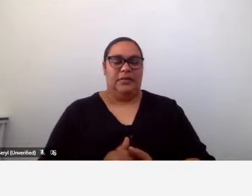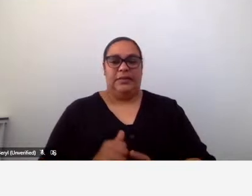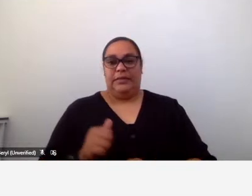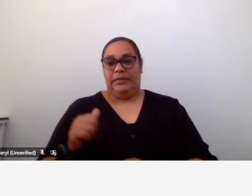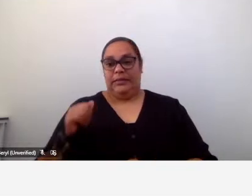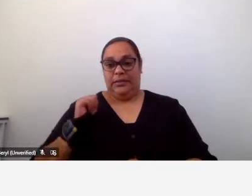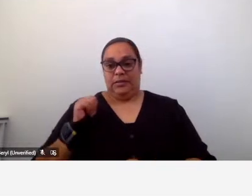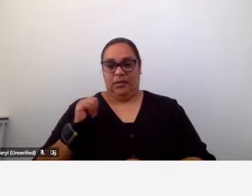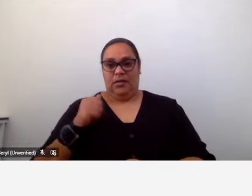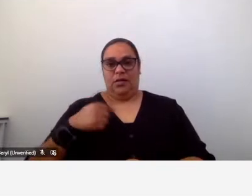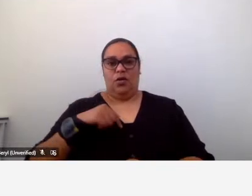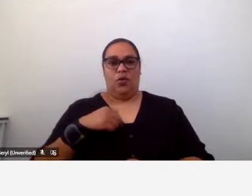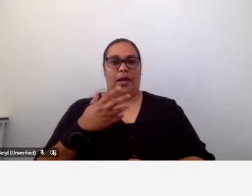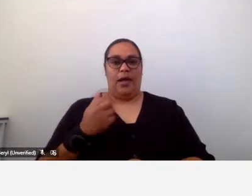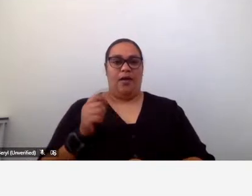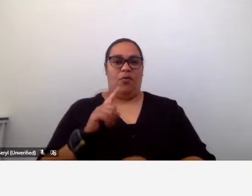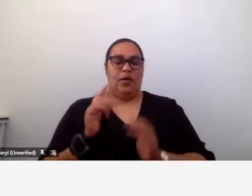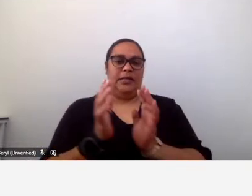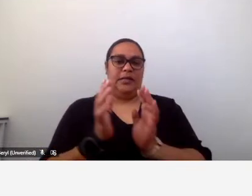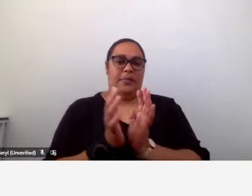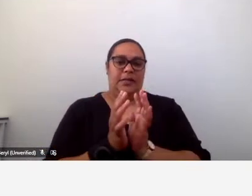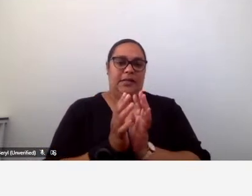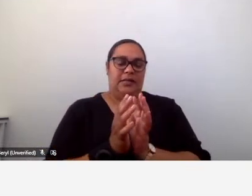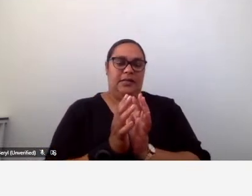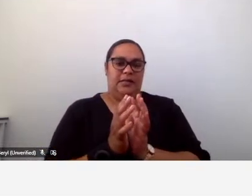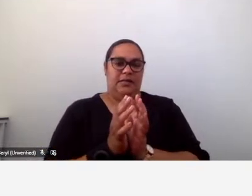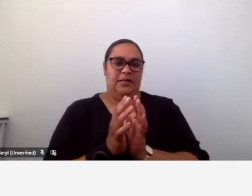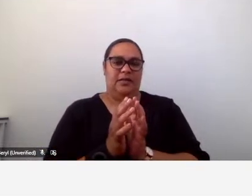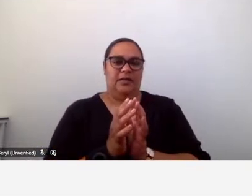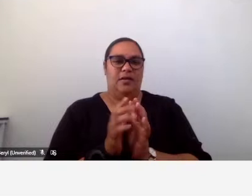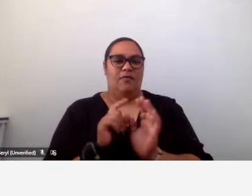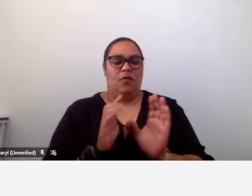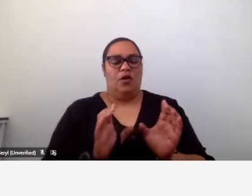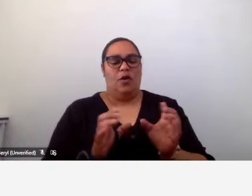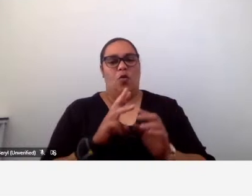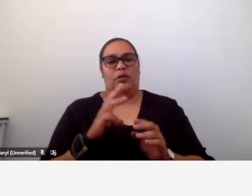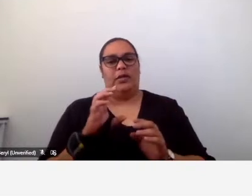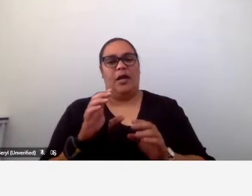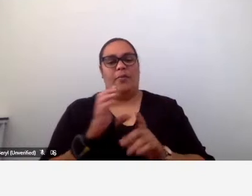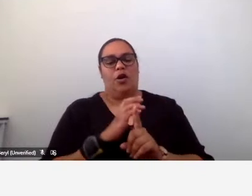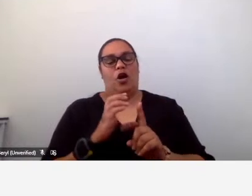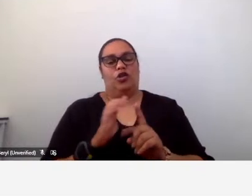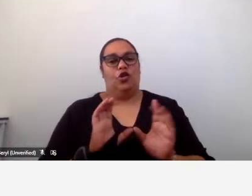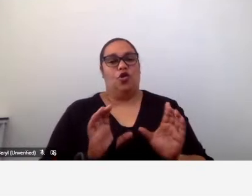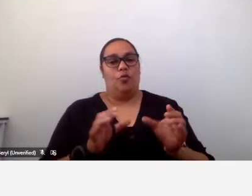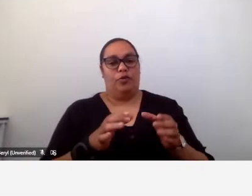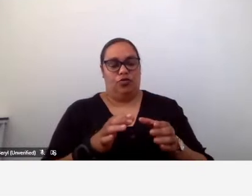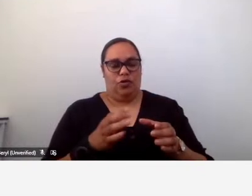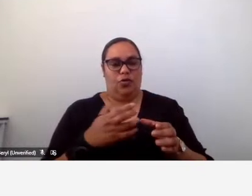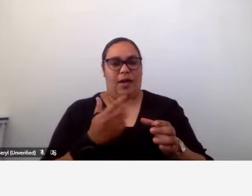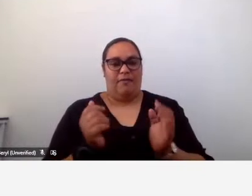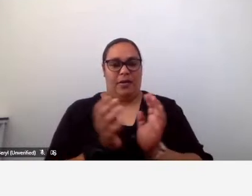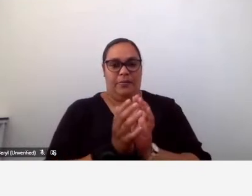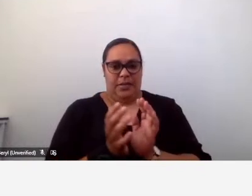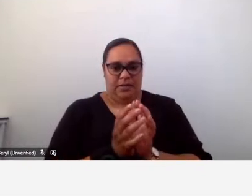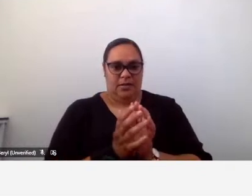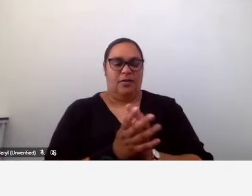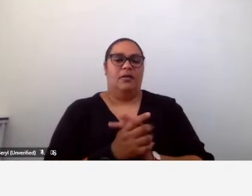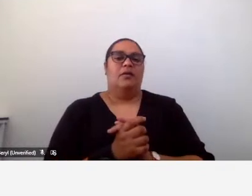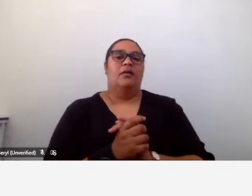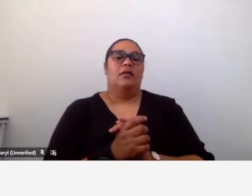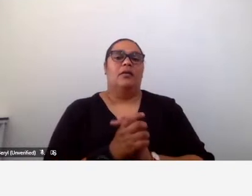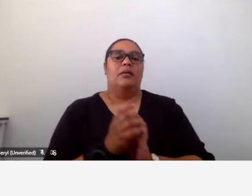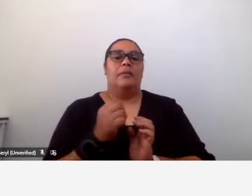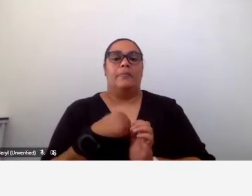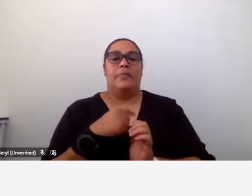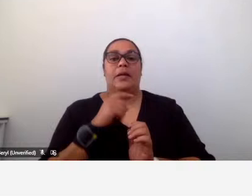Yesterday, we had a meeting of the Cultural Commission, the Western Cape Cultural Commission. And I